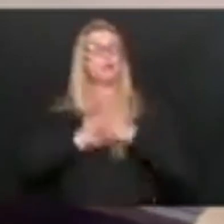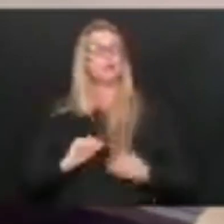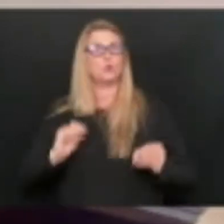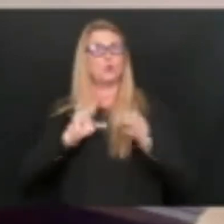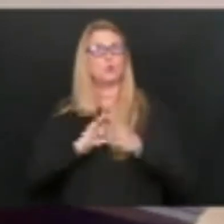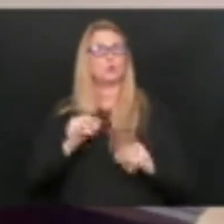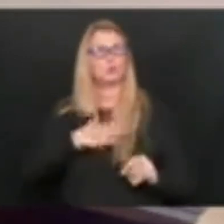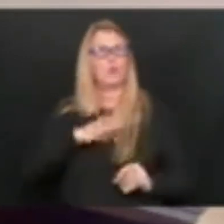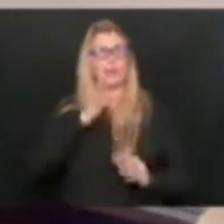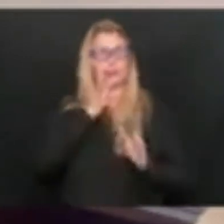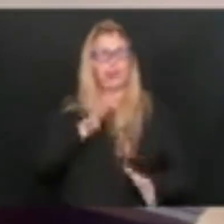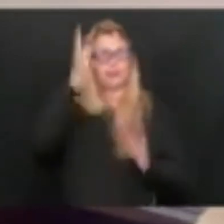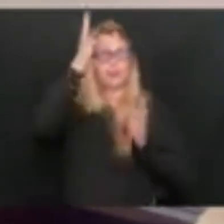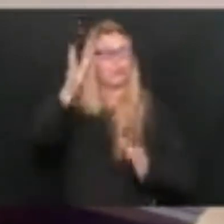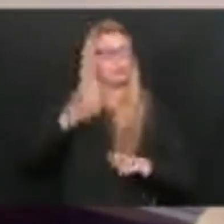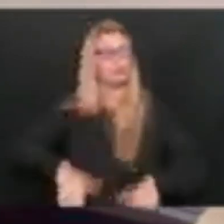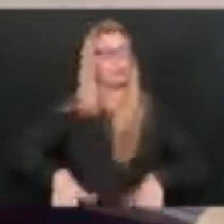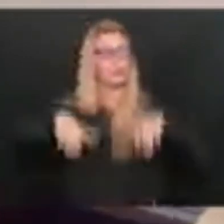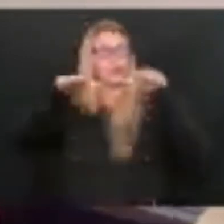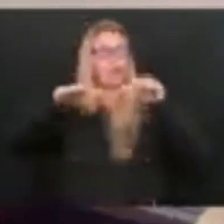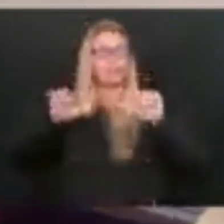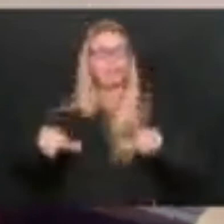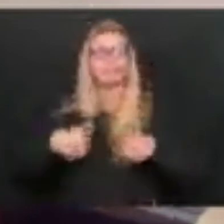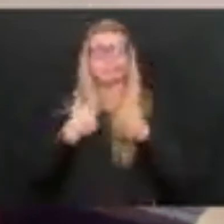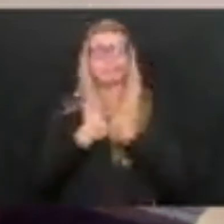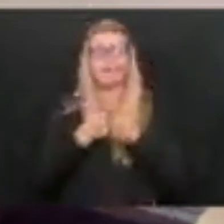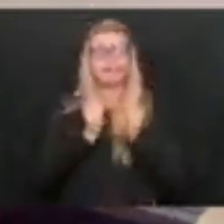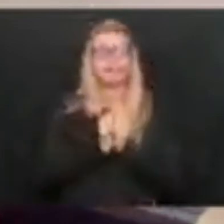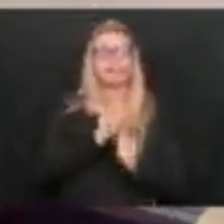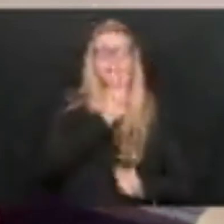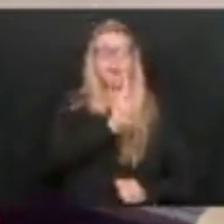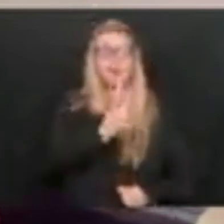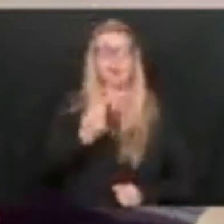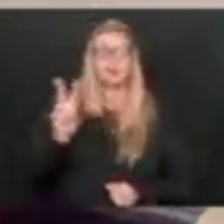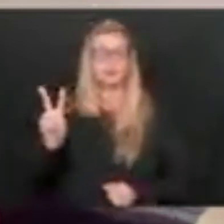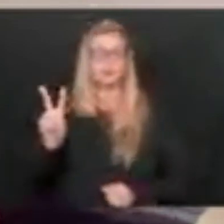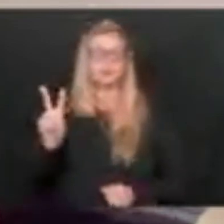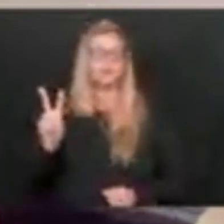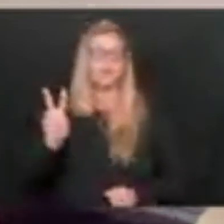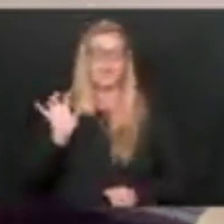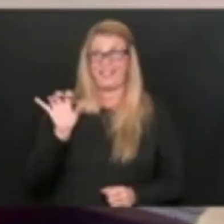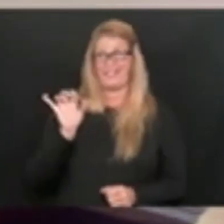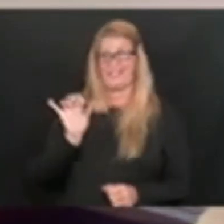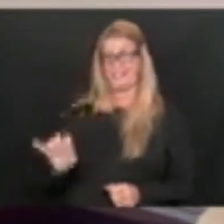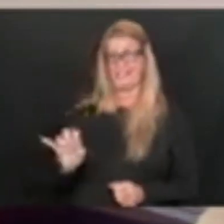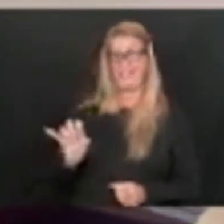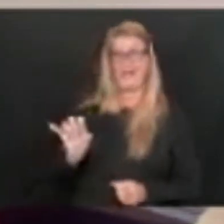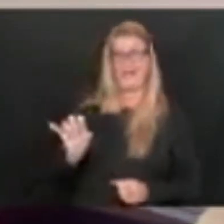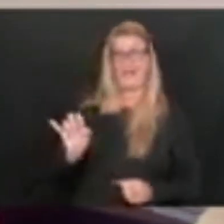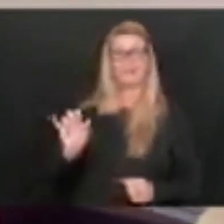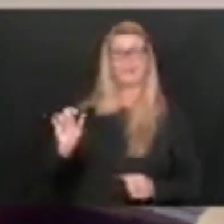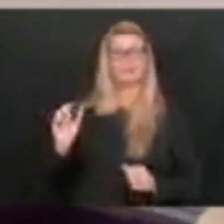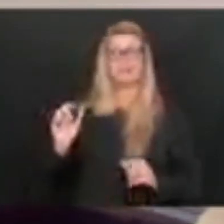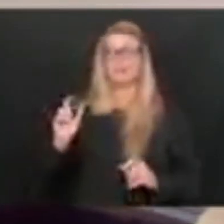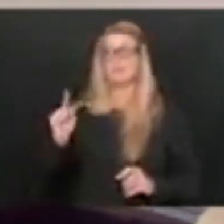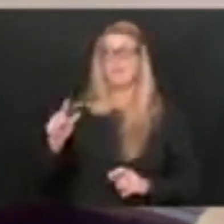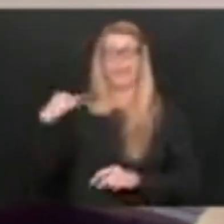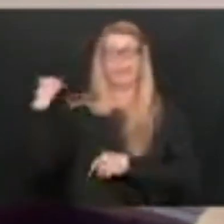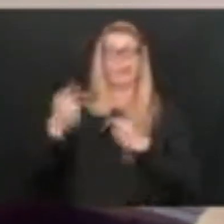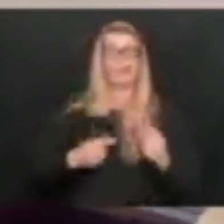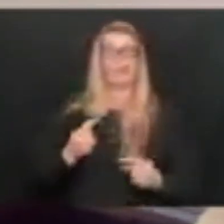grandparents grew up and dealing with the challenges of World War II. That generation stepped up and they put